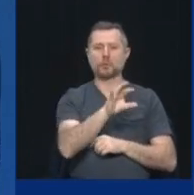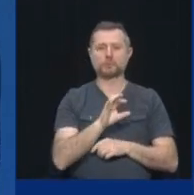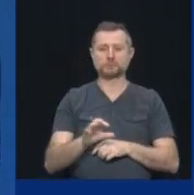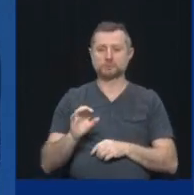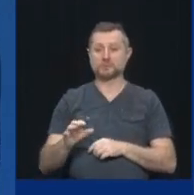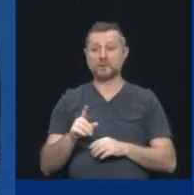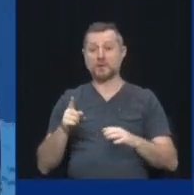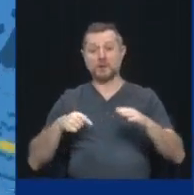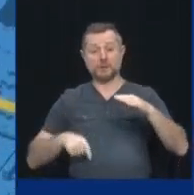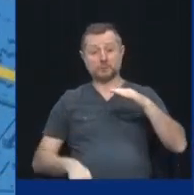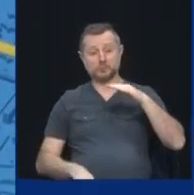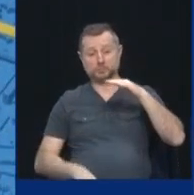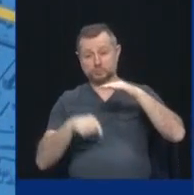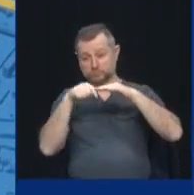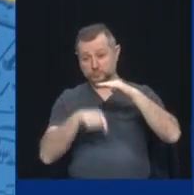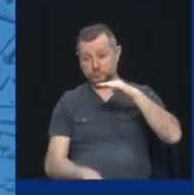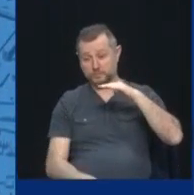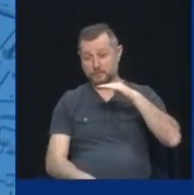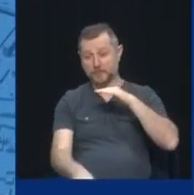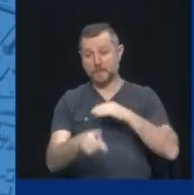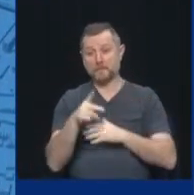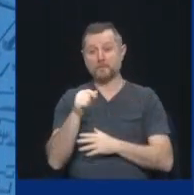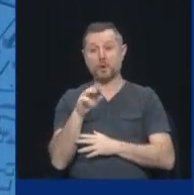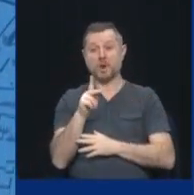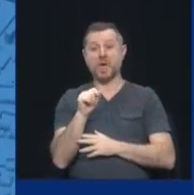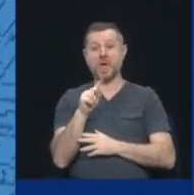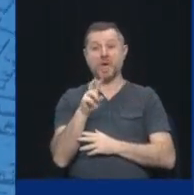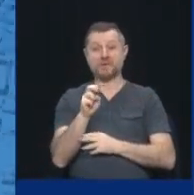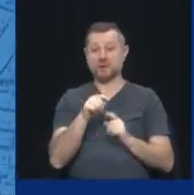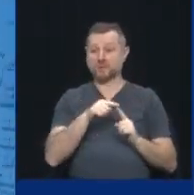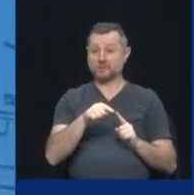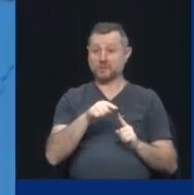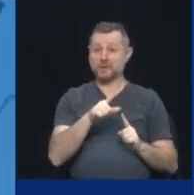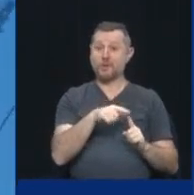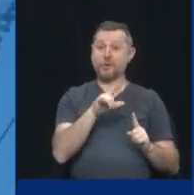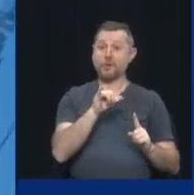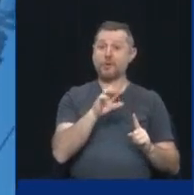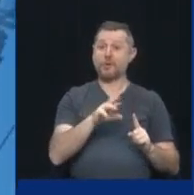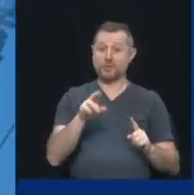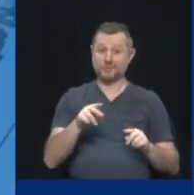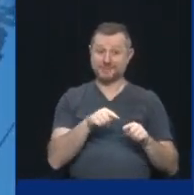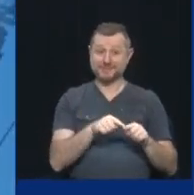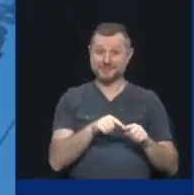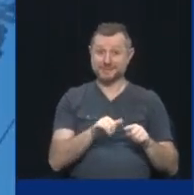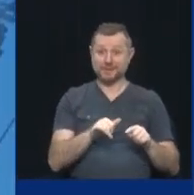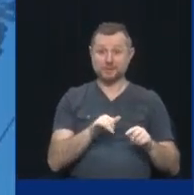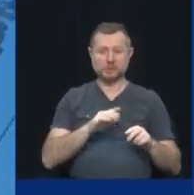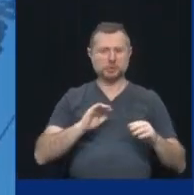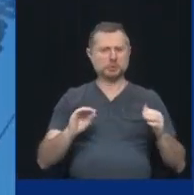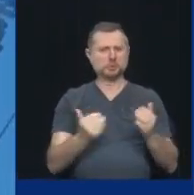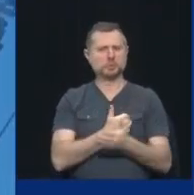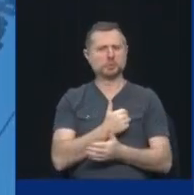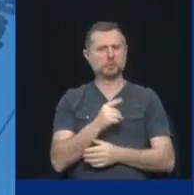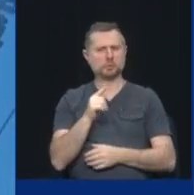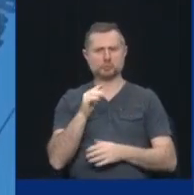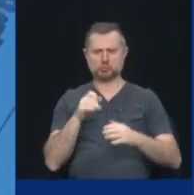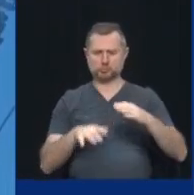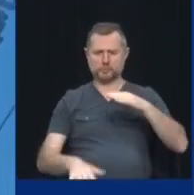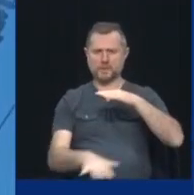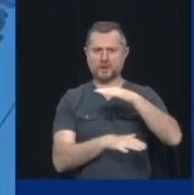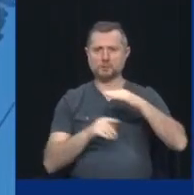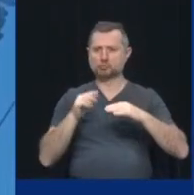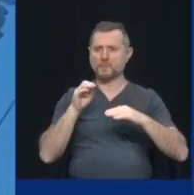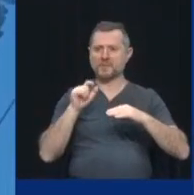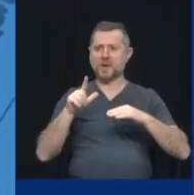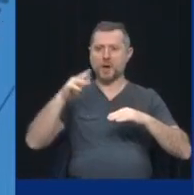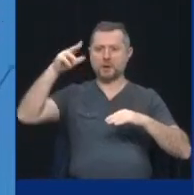in Manhattan. The project will deliver for LIRR customers a brand new terminal and concourse beneath Grand Central, nearly eight